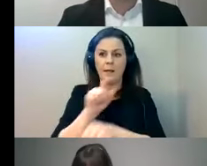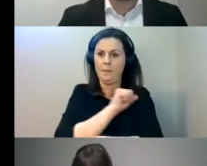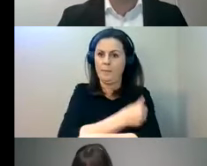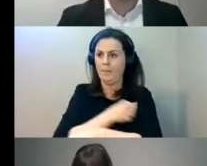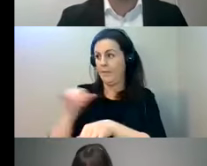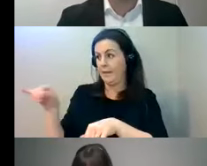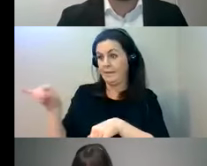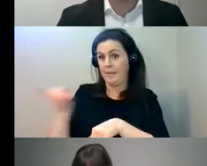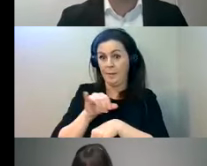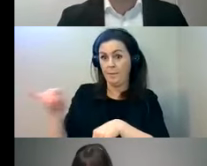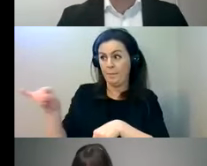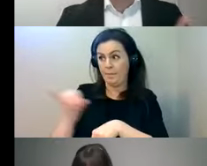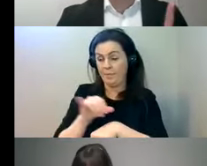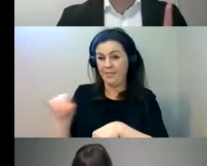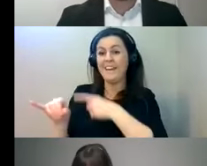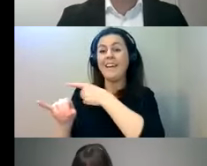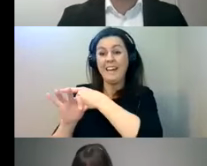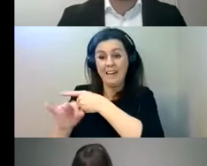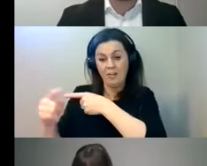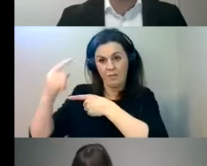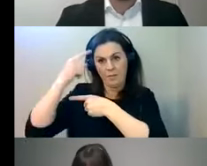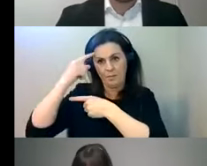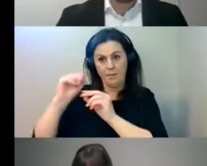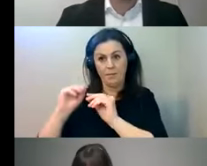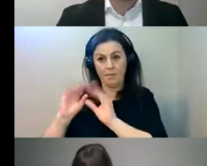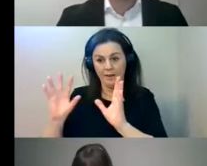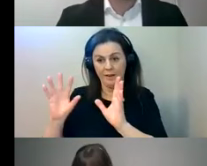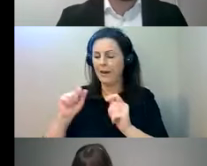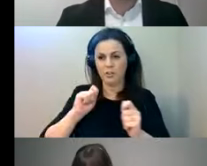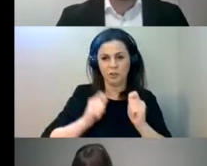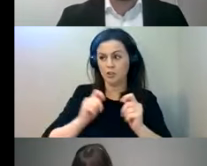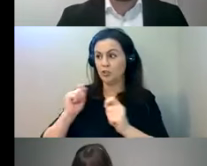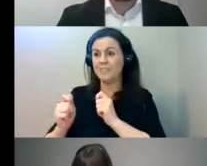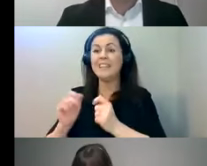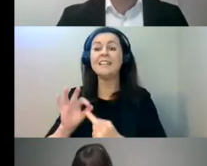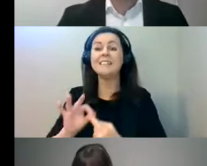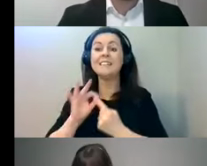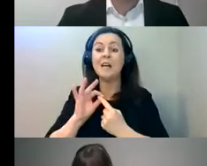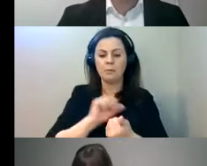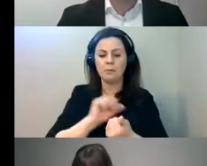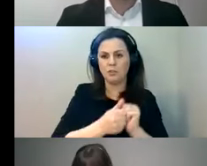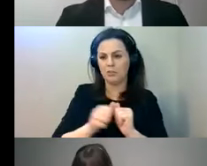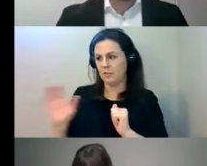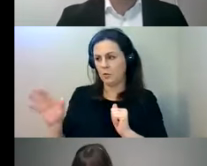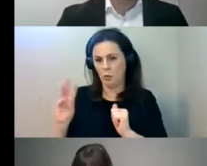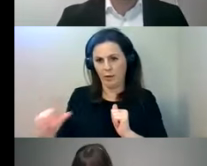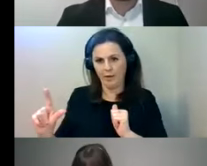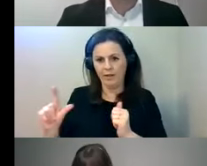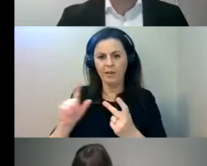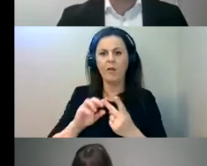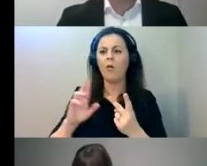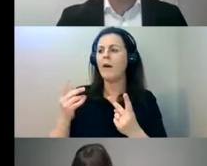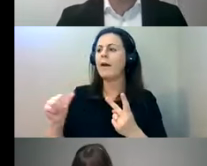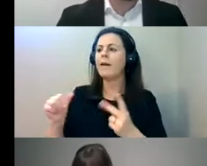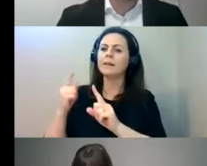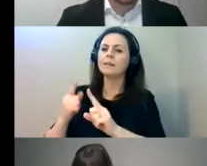make if they were capable of making them, except for make a will or make any testamentary designations